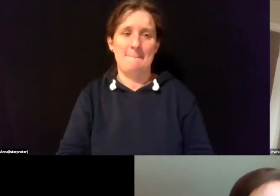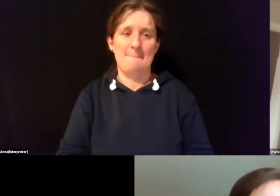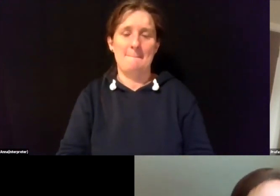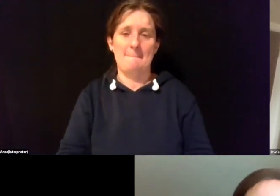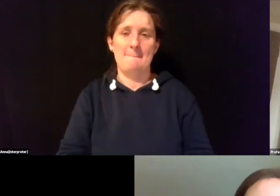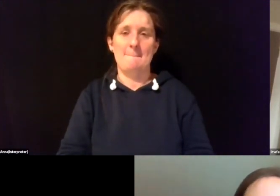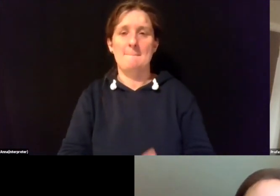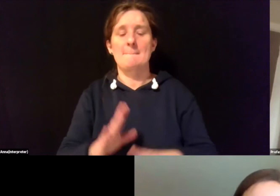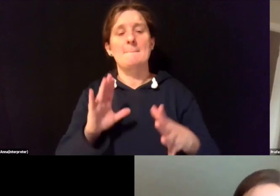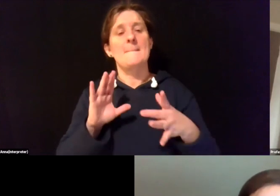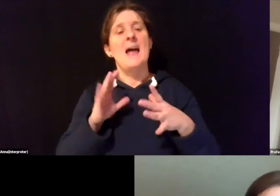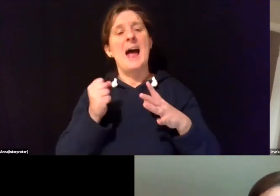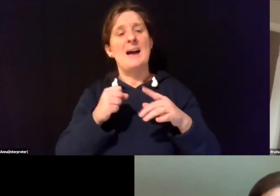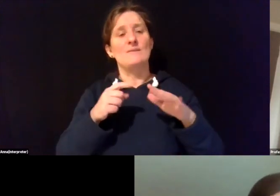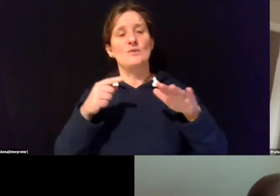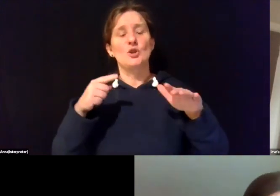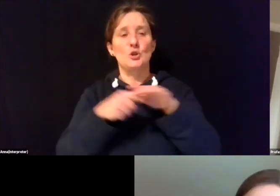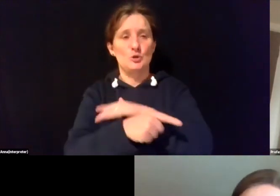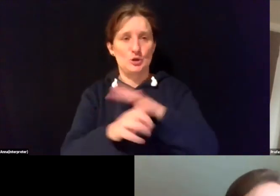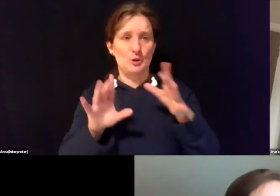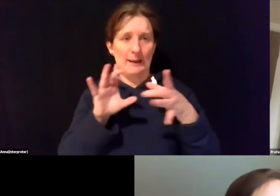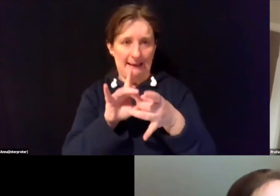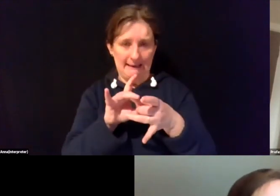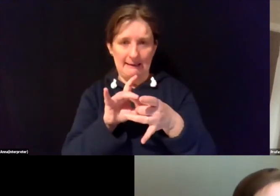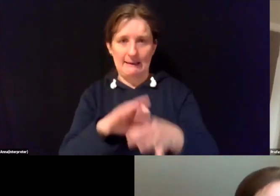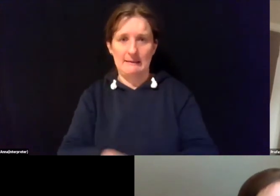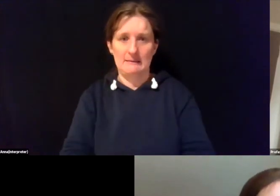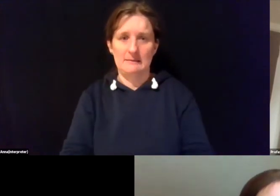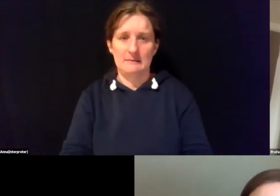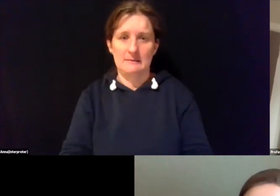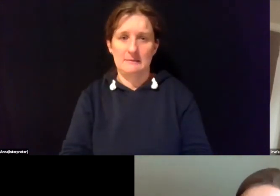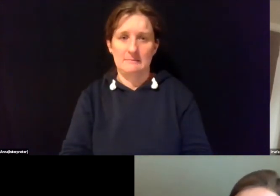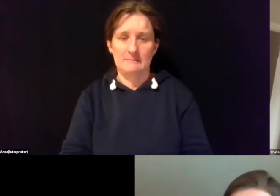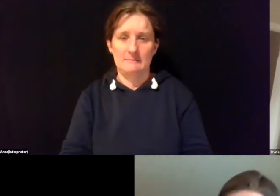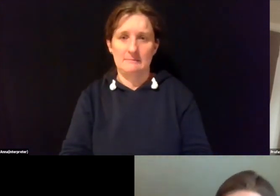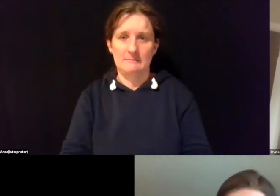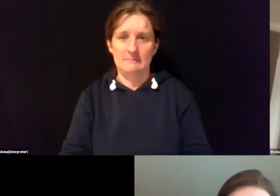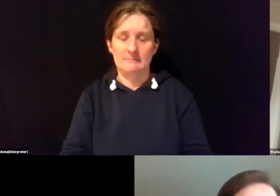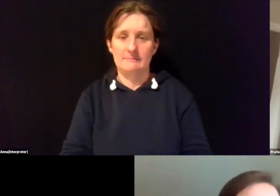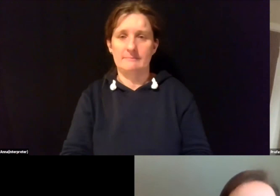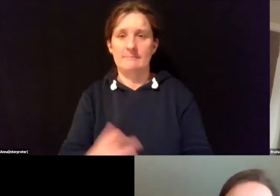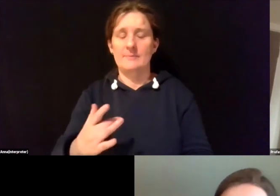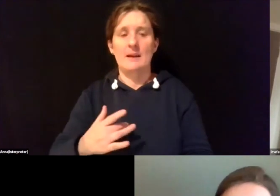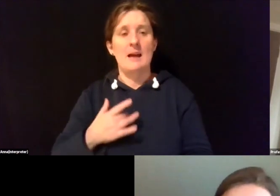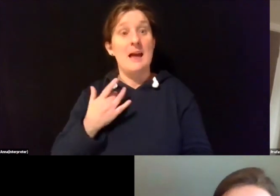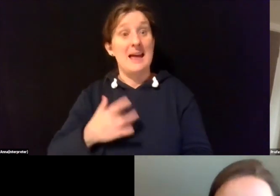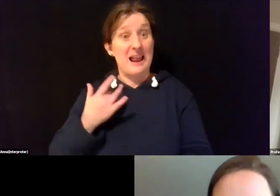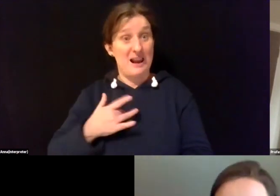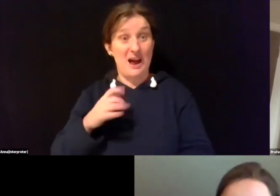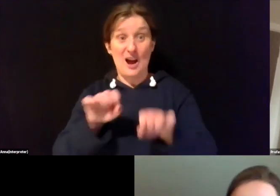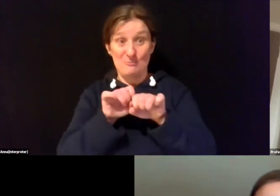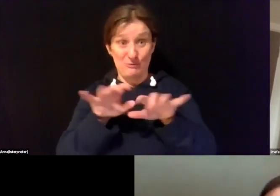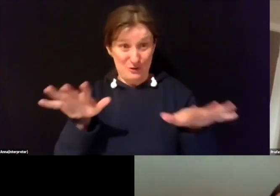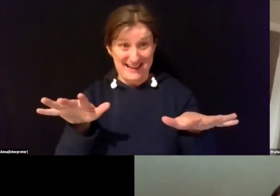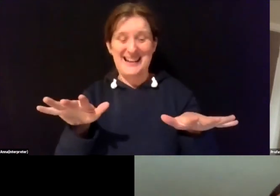our attendees. There's a YouTube link. Don't click on it before you leave the webinar, though, just to the live broadcast for the Mars landing this evening. So it's